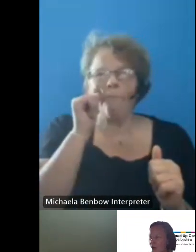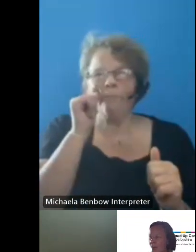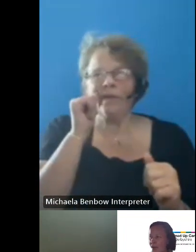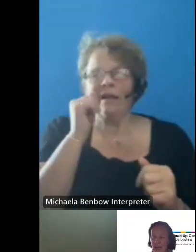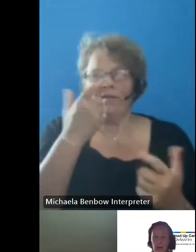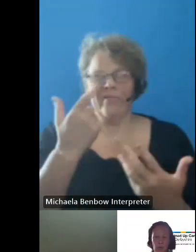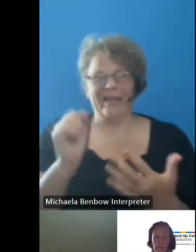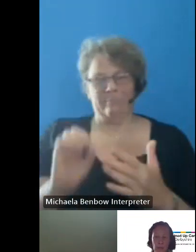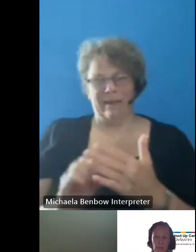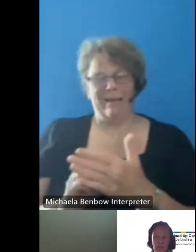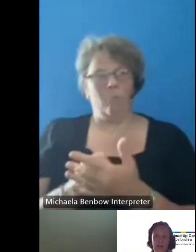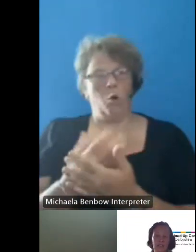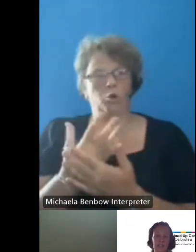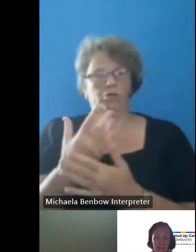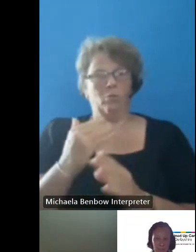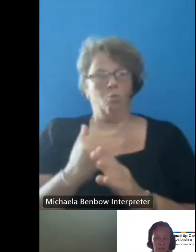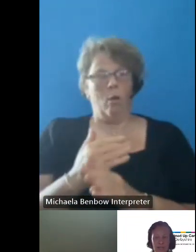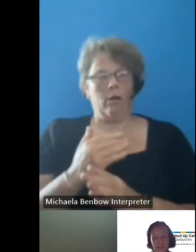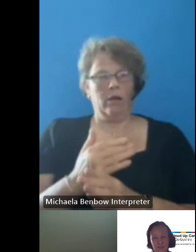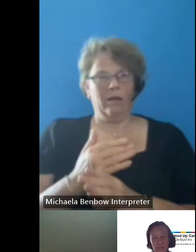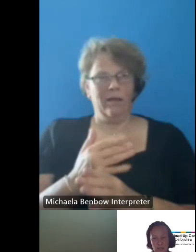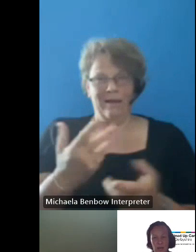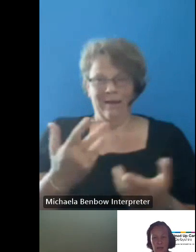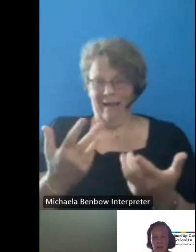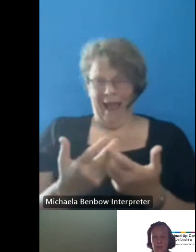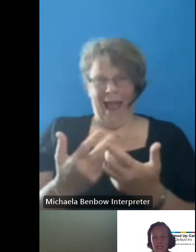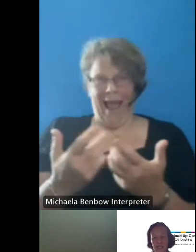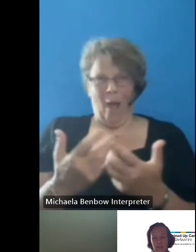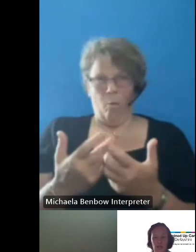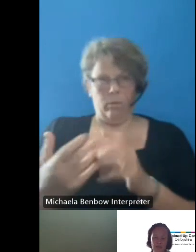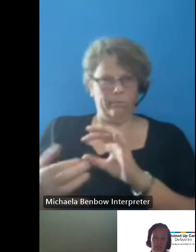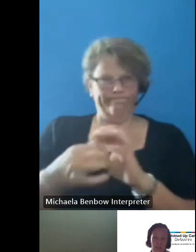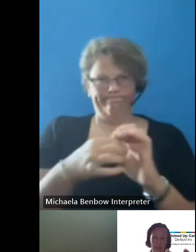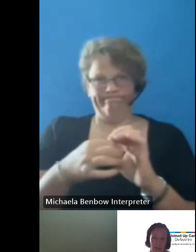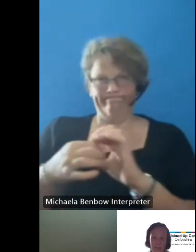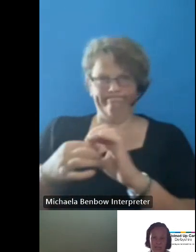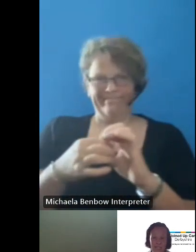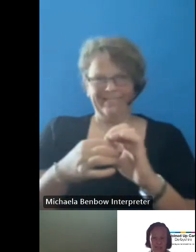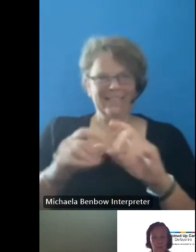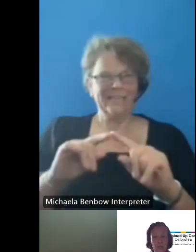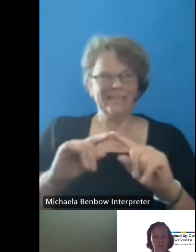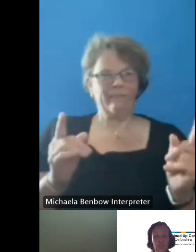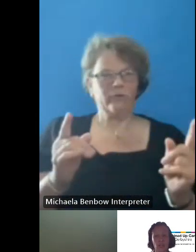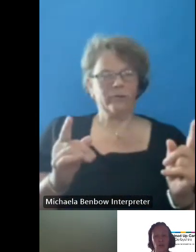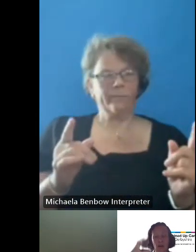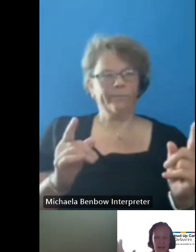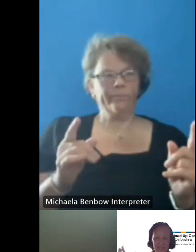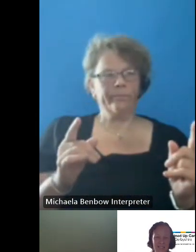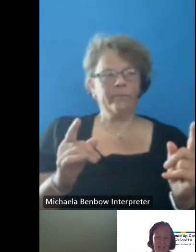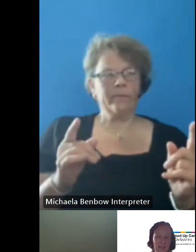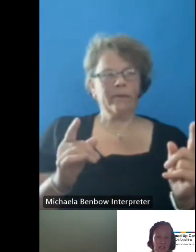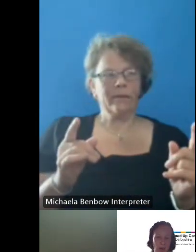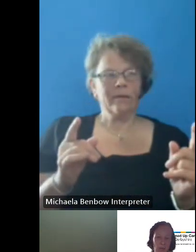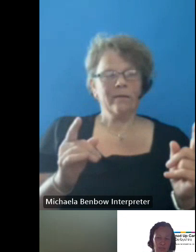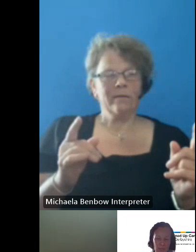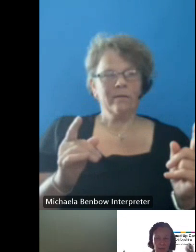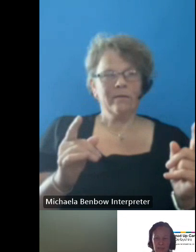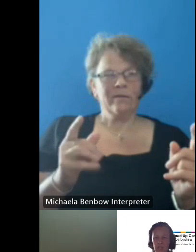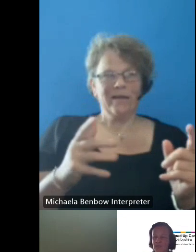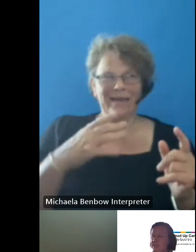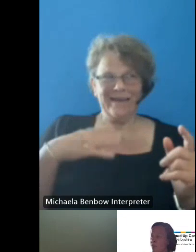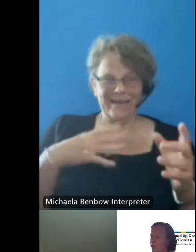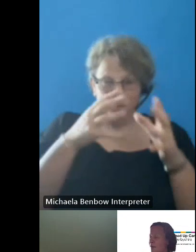work now about how providers collaborate differently as well, particularly thinking obviously at that place level, but also at scale as well,